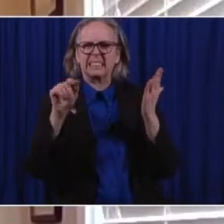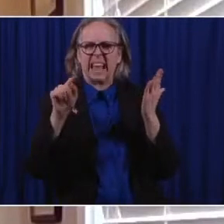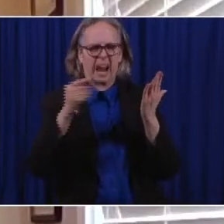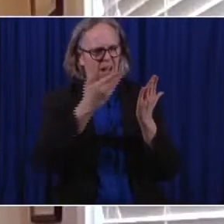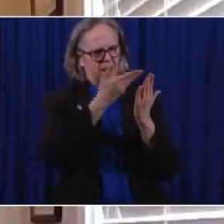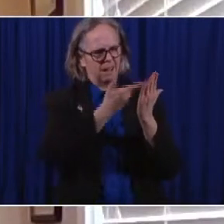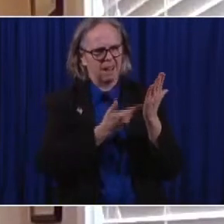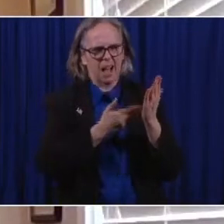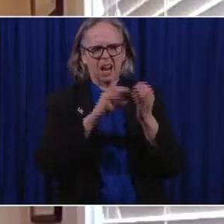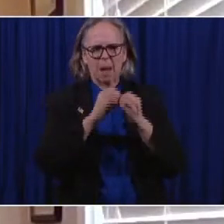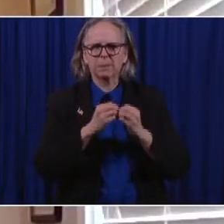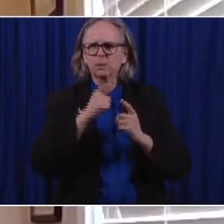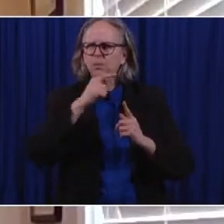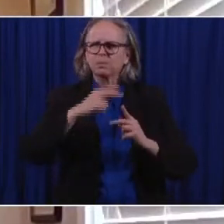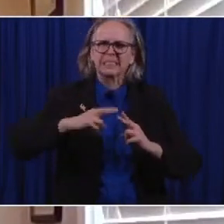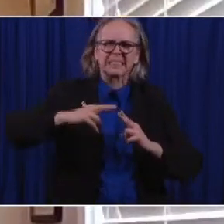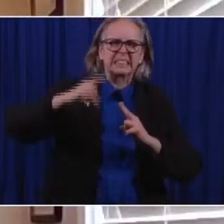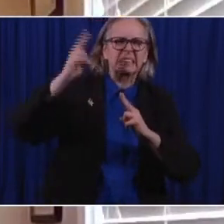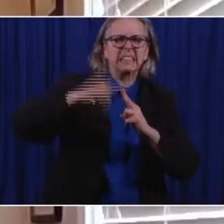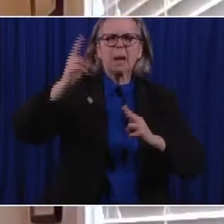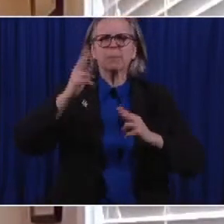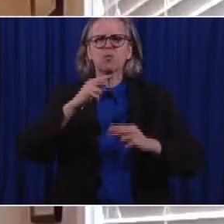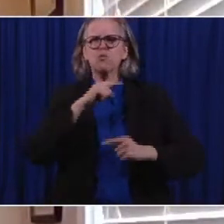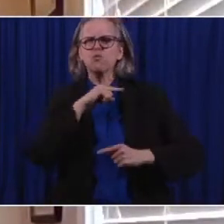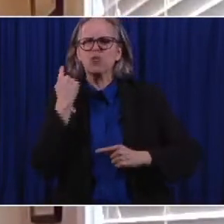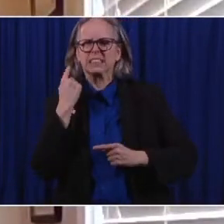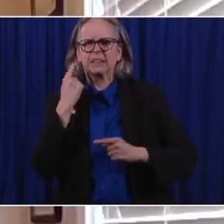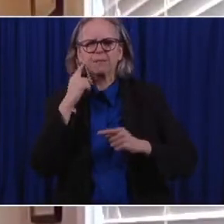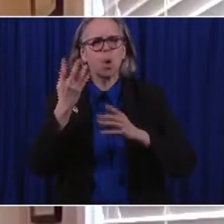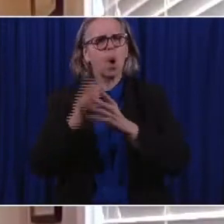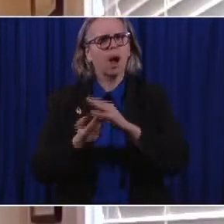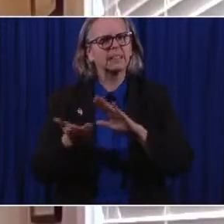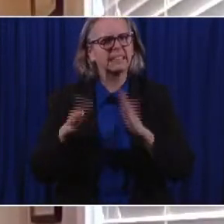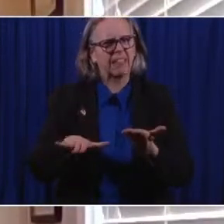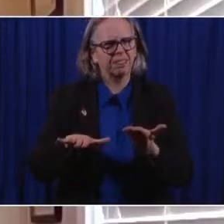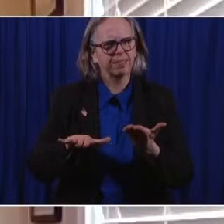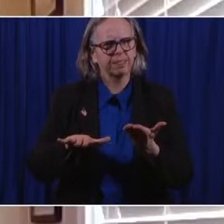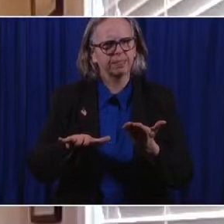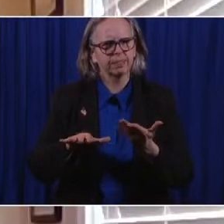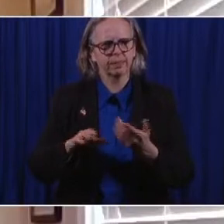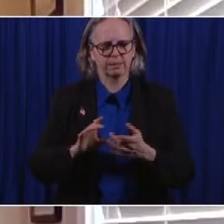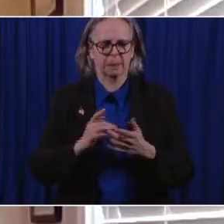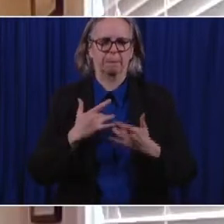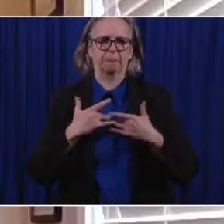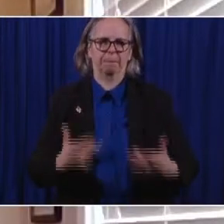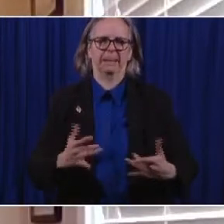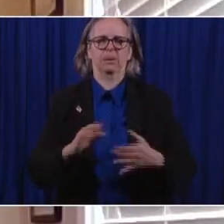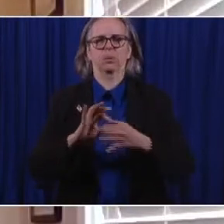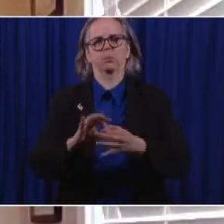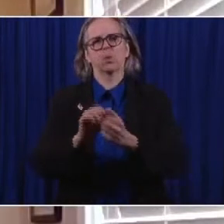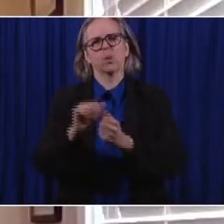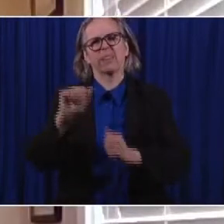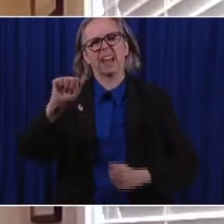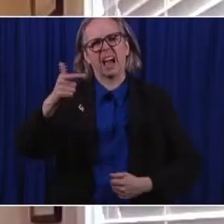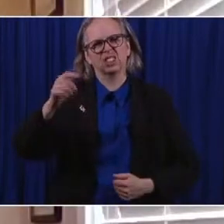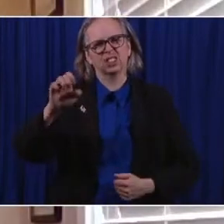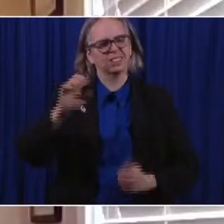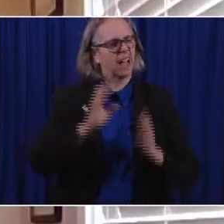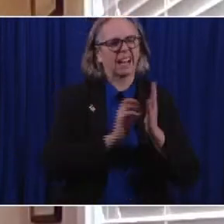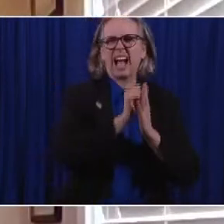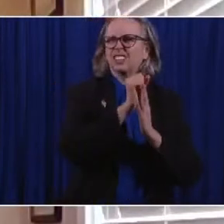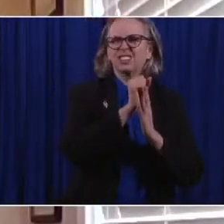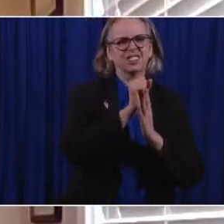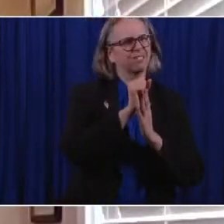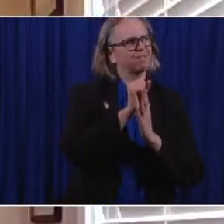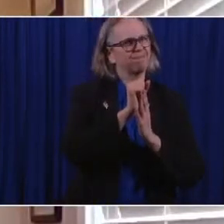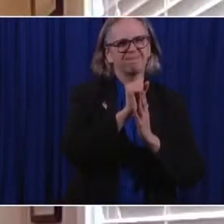for mortality from COVID-19 is related to age. When you keep everything else equal,